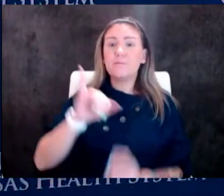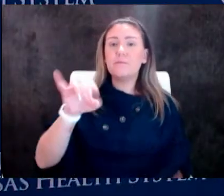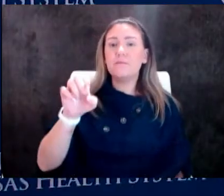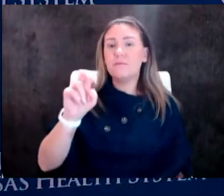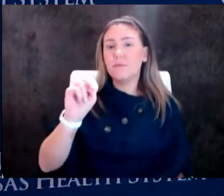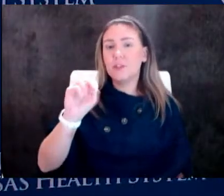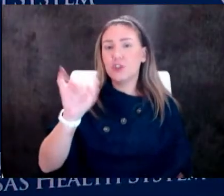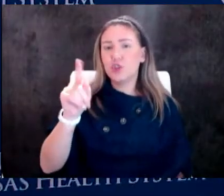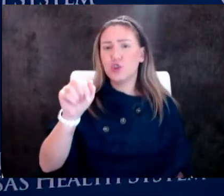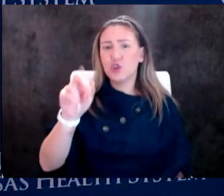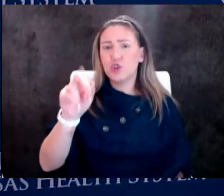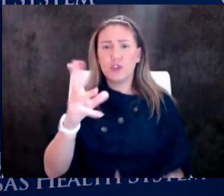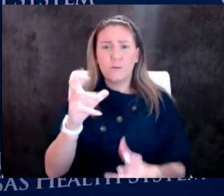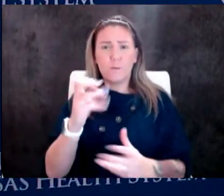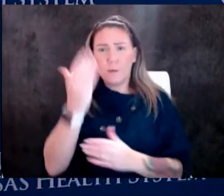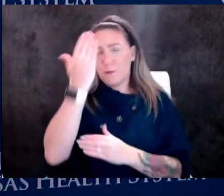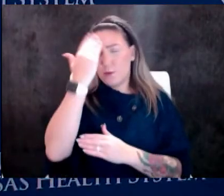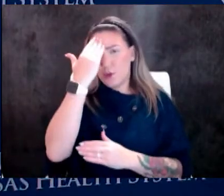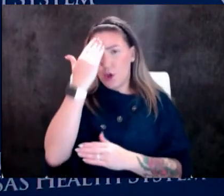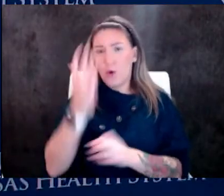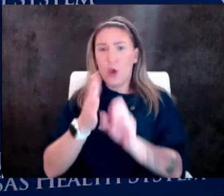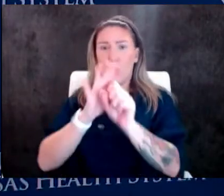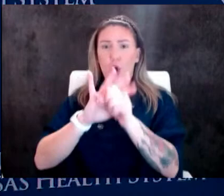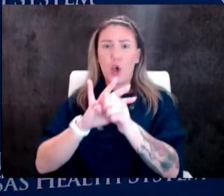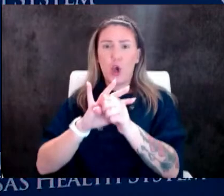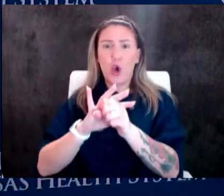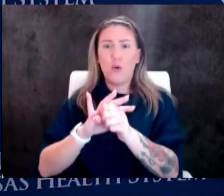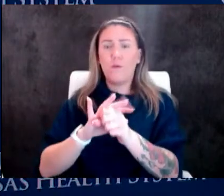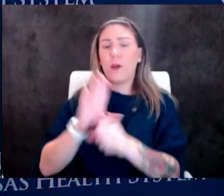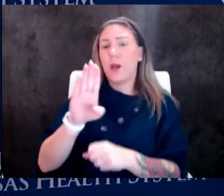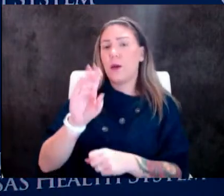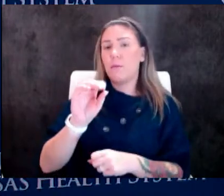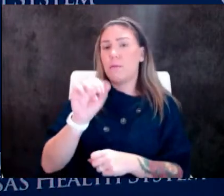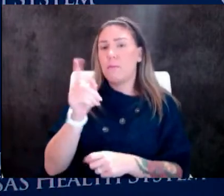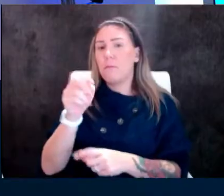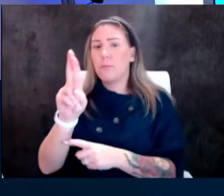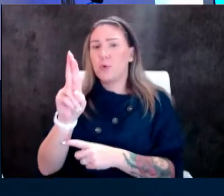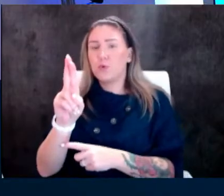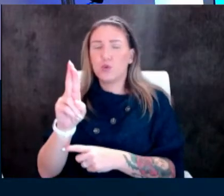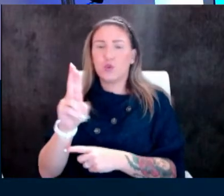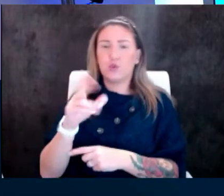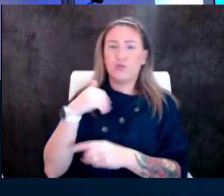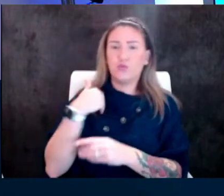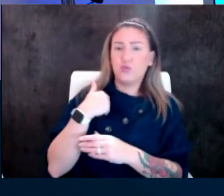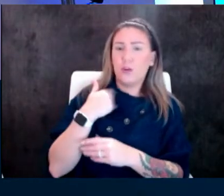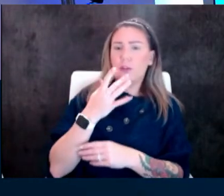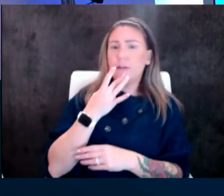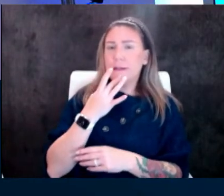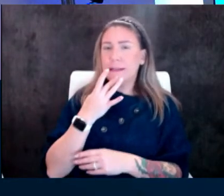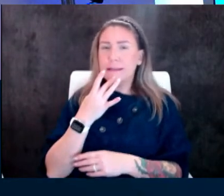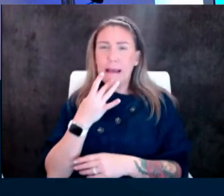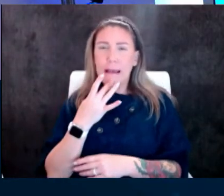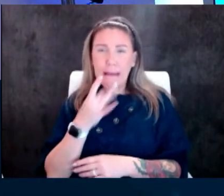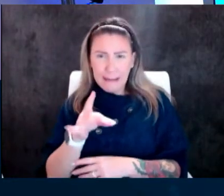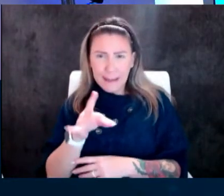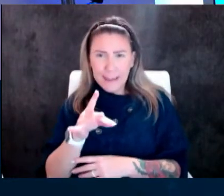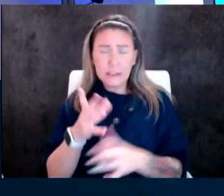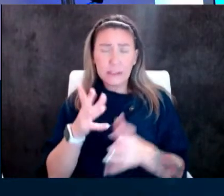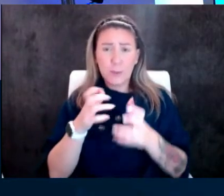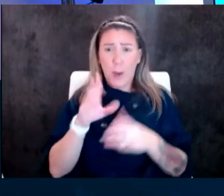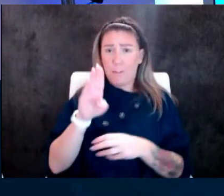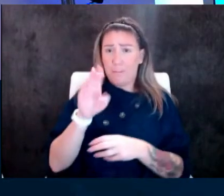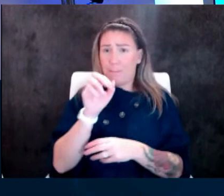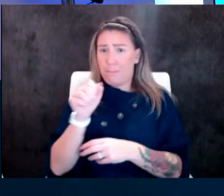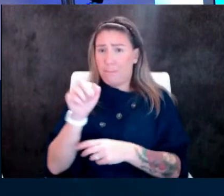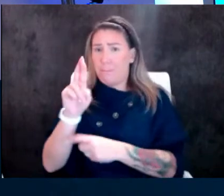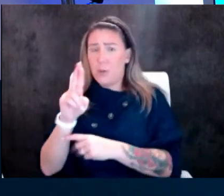COVID booster expected for those under 18? We live in a high-risk house, and we would really like our teens to have boosters before masks come off in